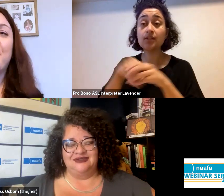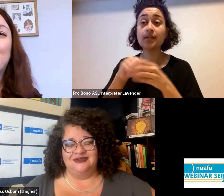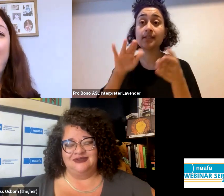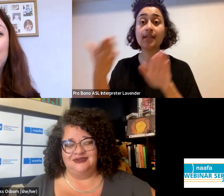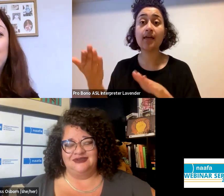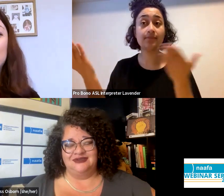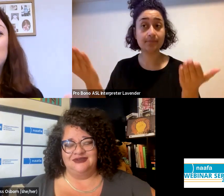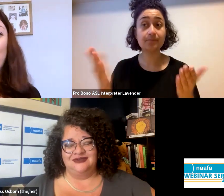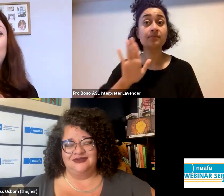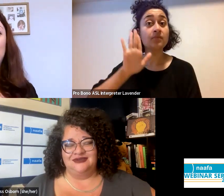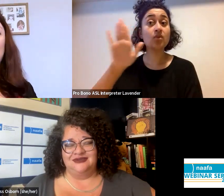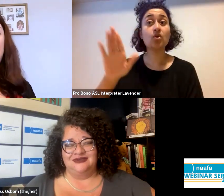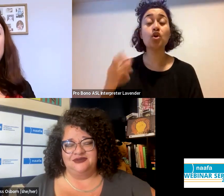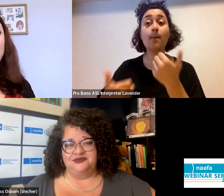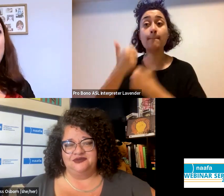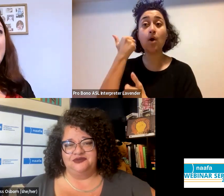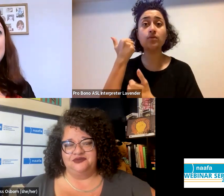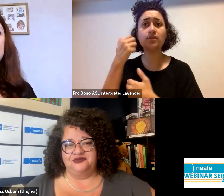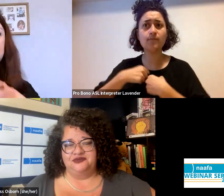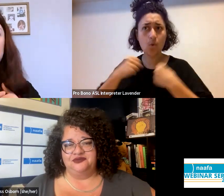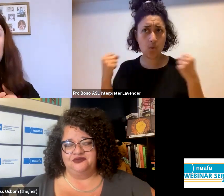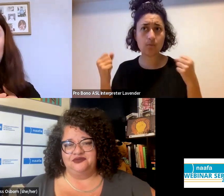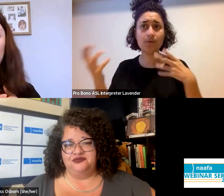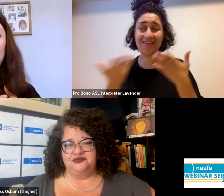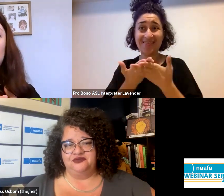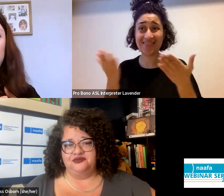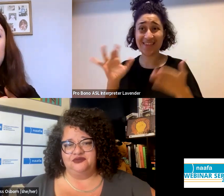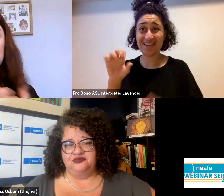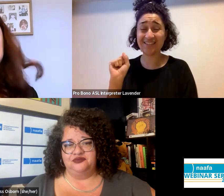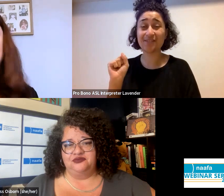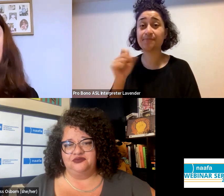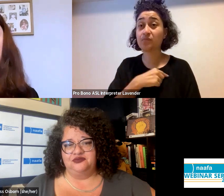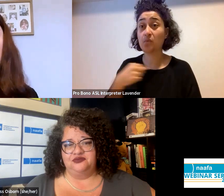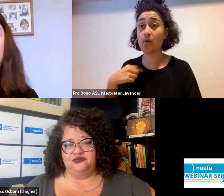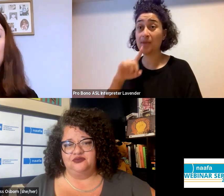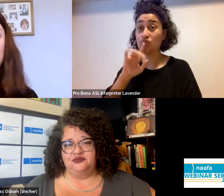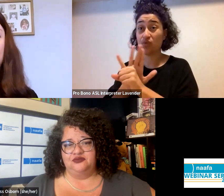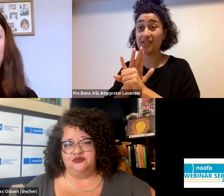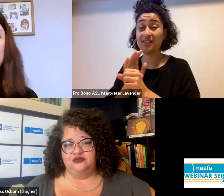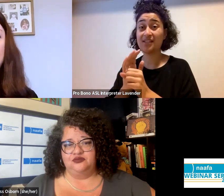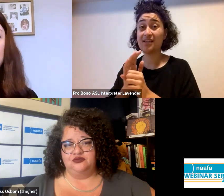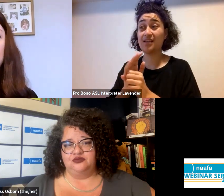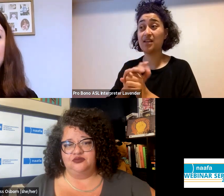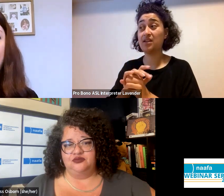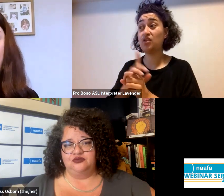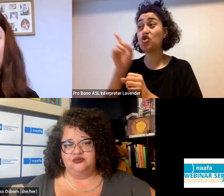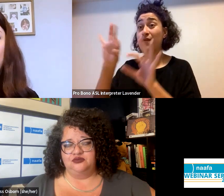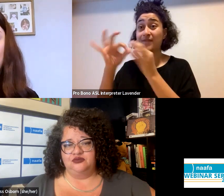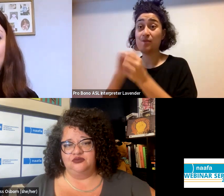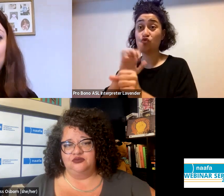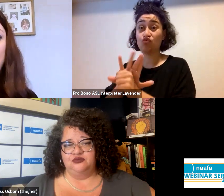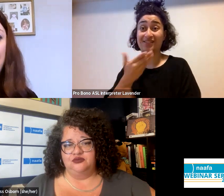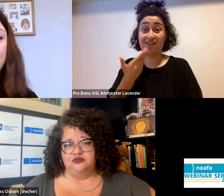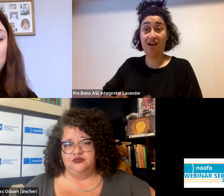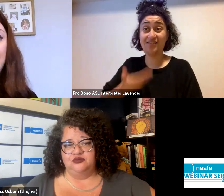Especially in death. You're at your most vulnerable. And the thing is we're being trusted by your family to take care of